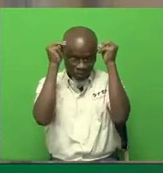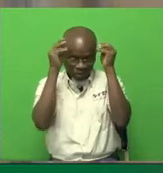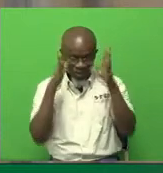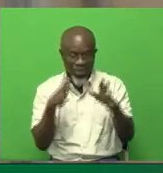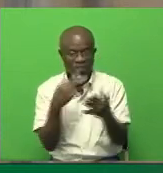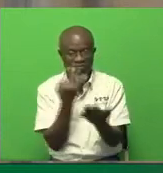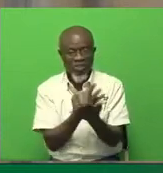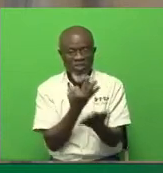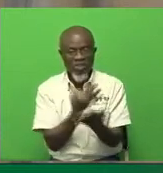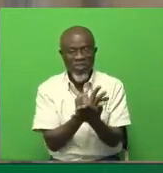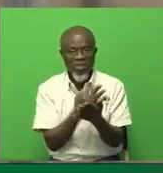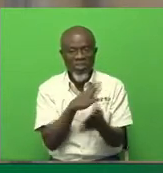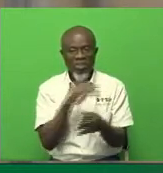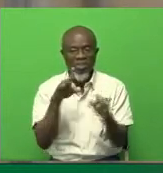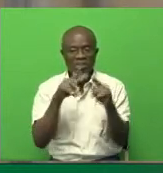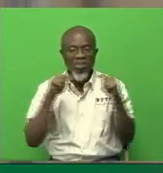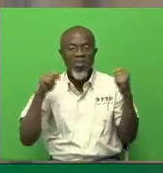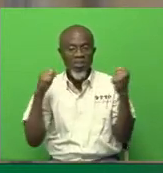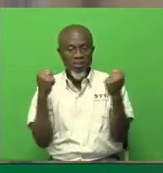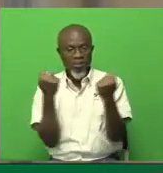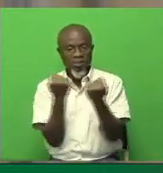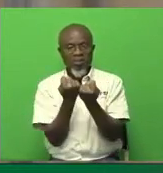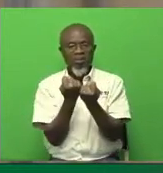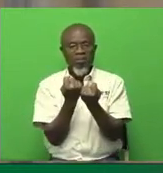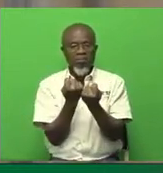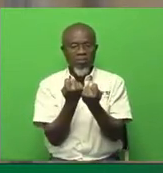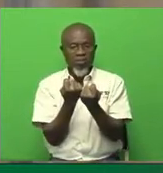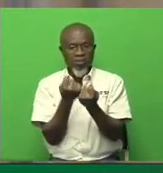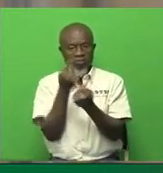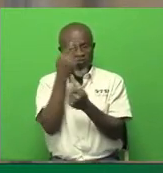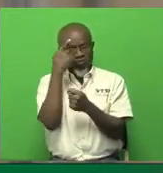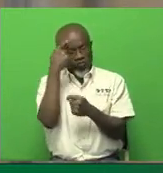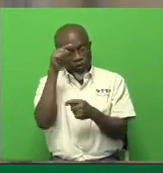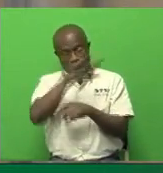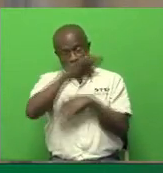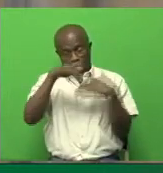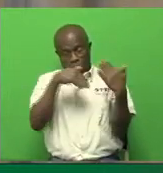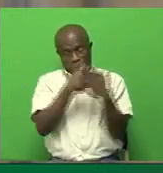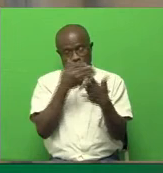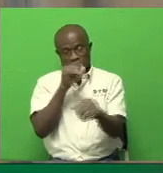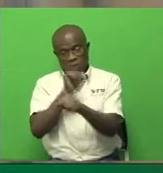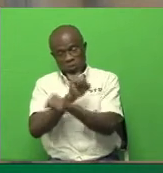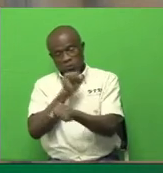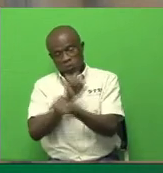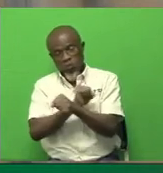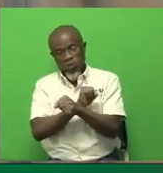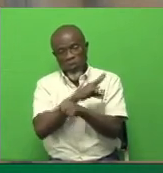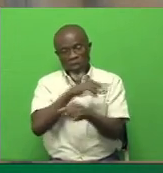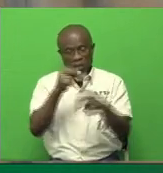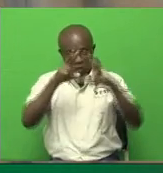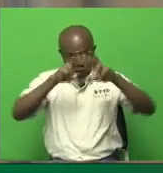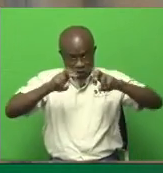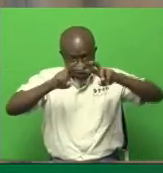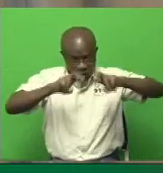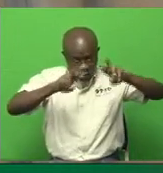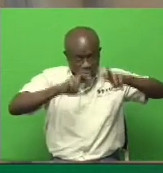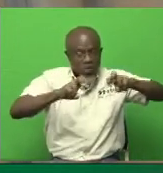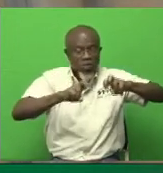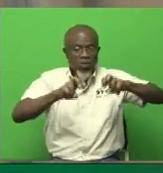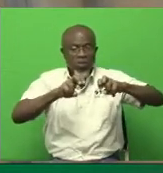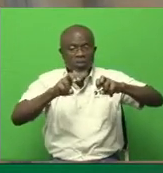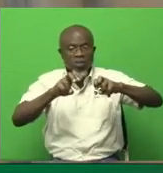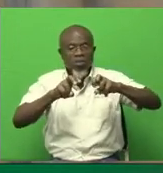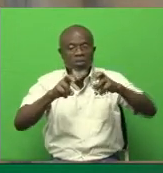their teams Madam speaker for the hard work research and the analysis involved in